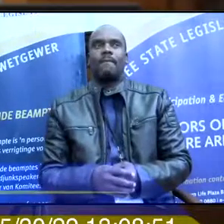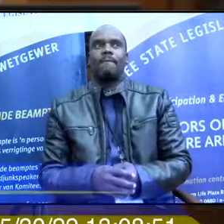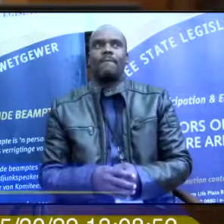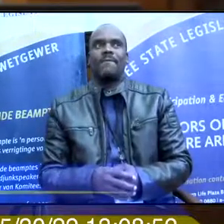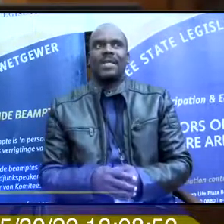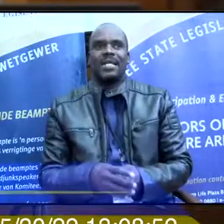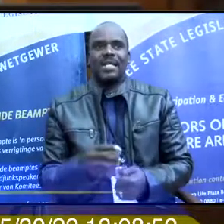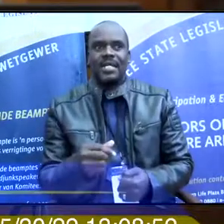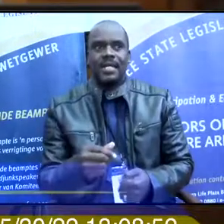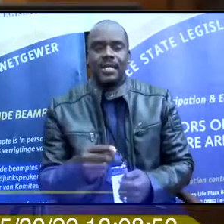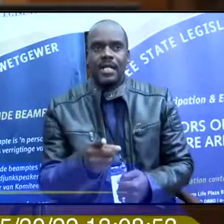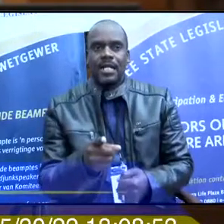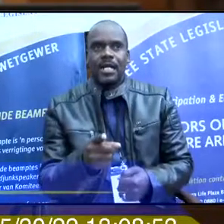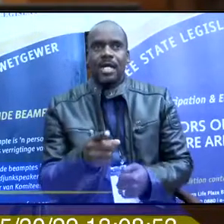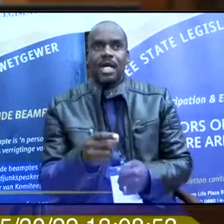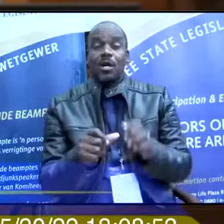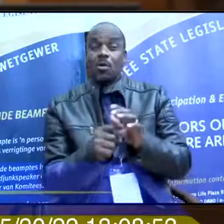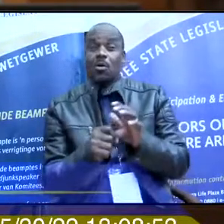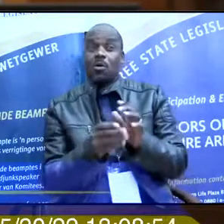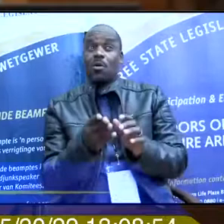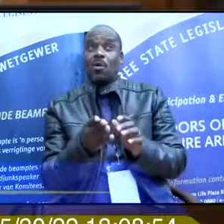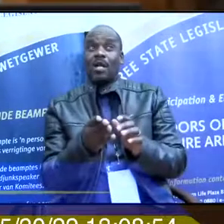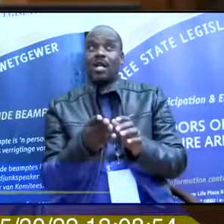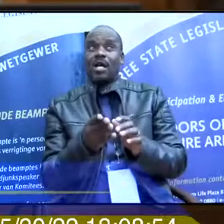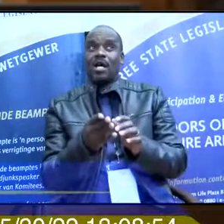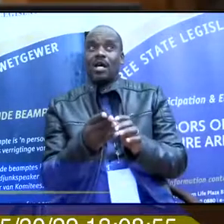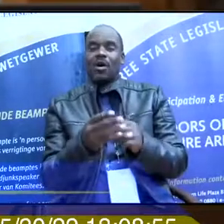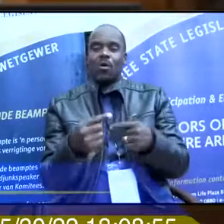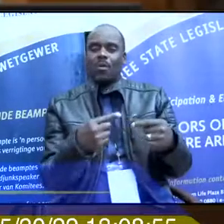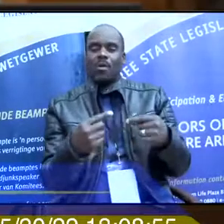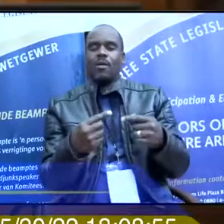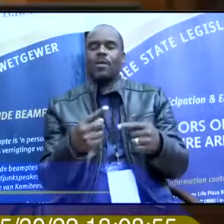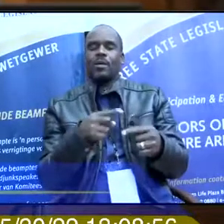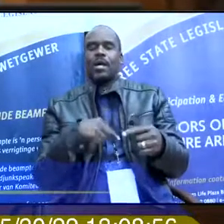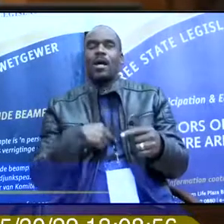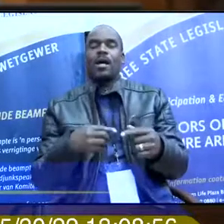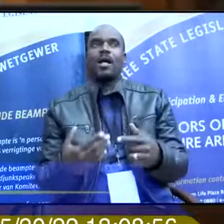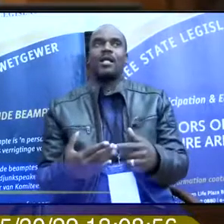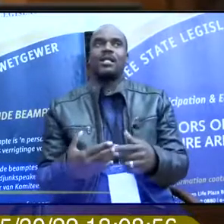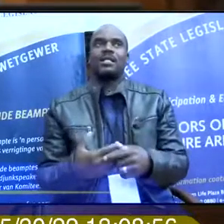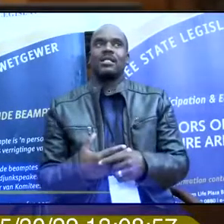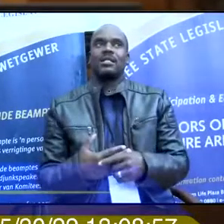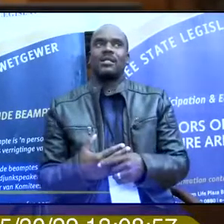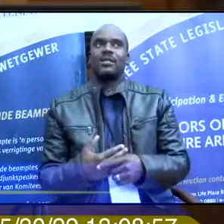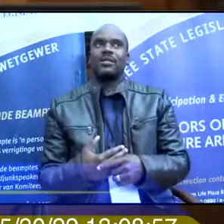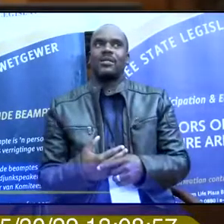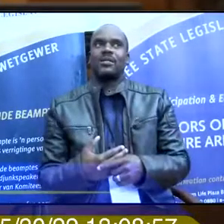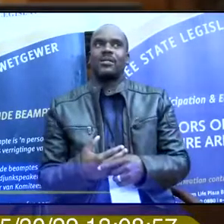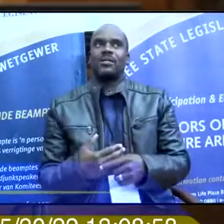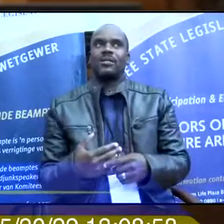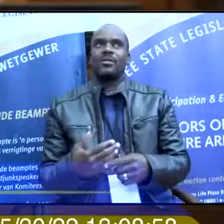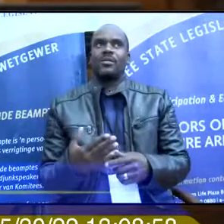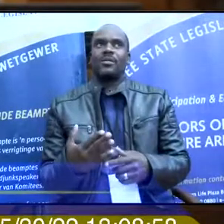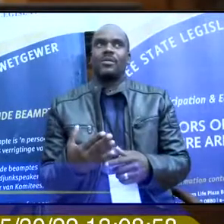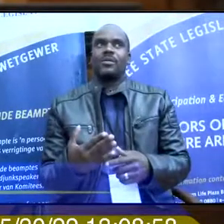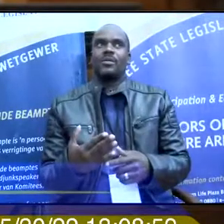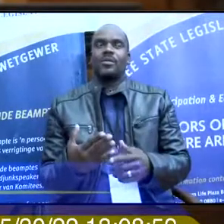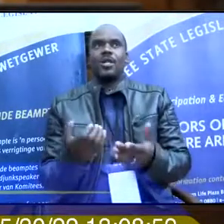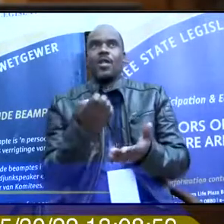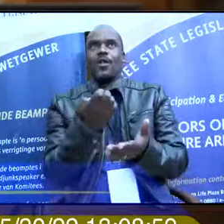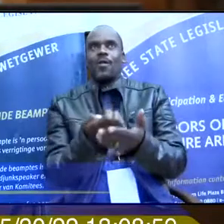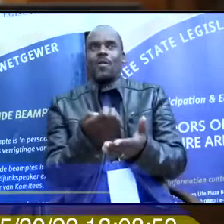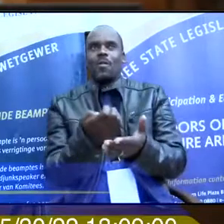key actions or proposals we are stating here today is that we can the employer promote